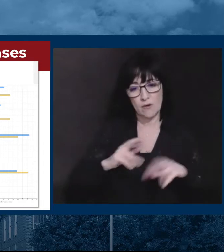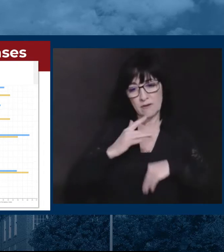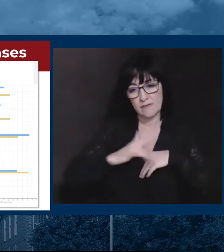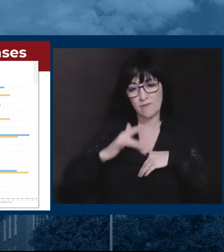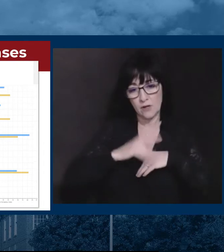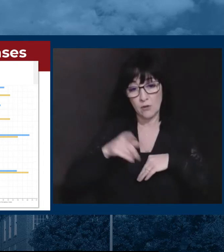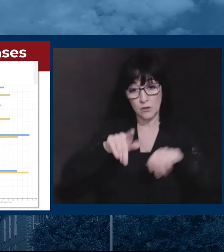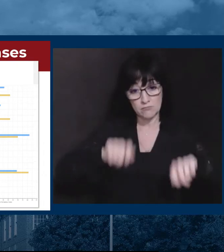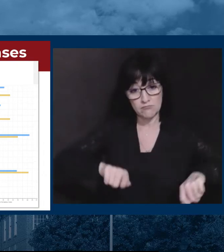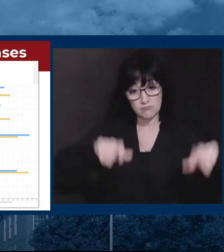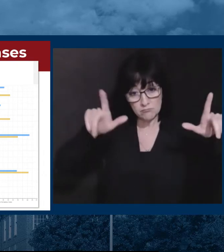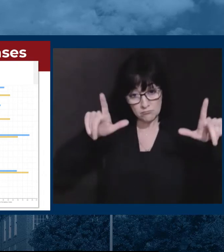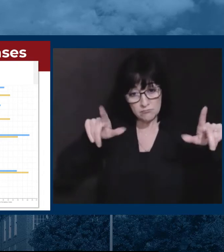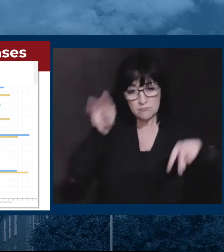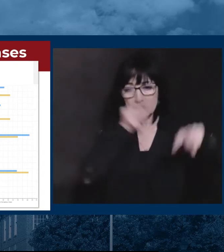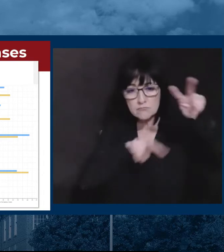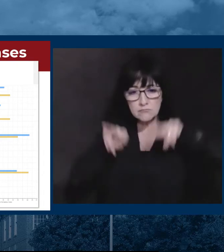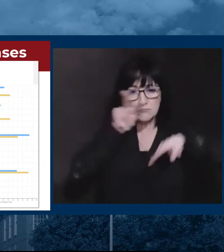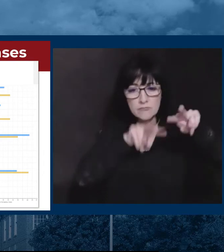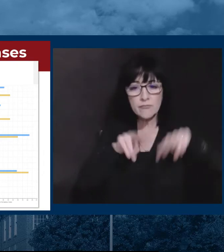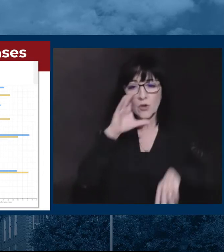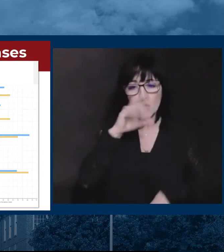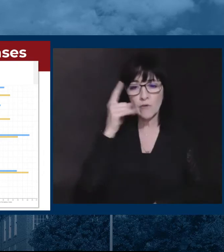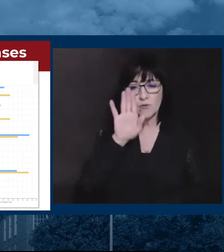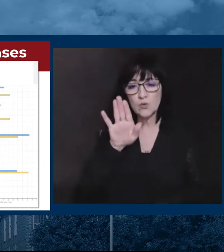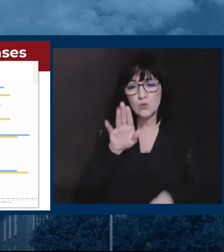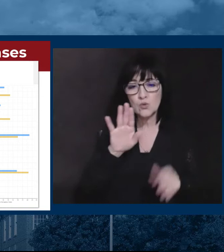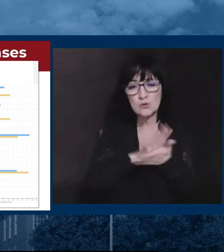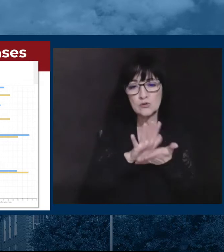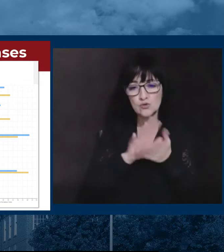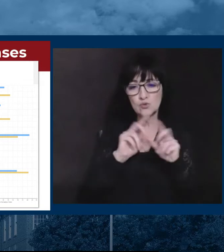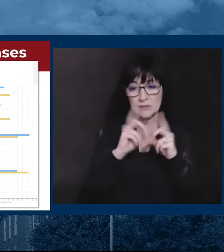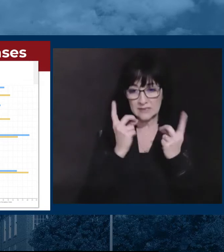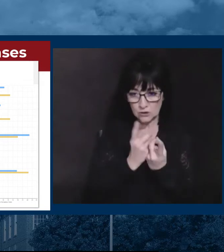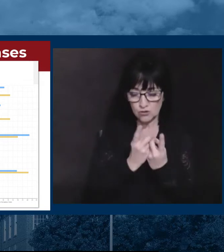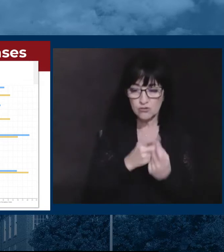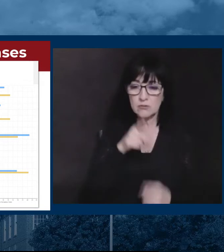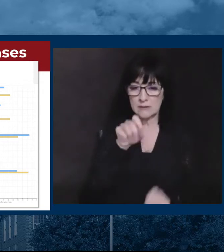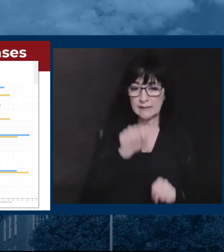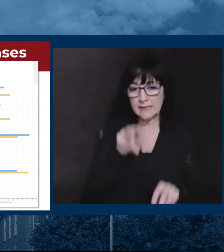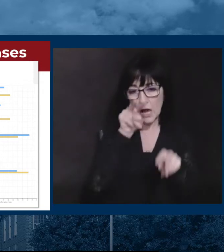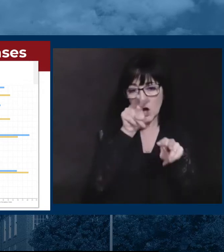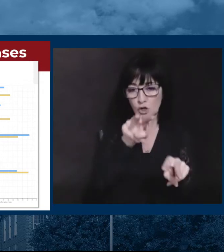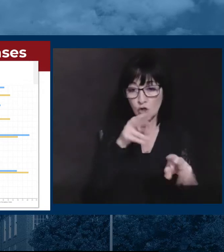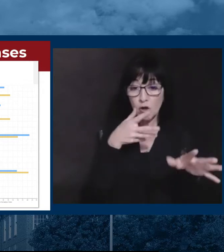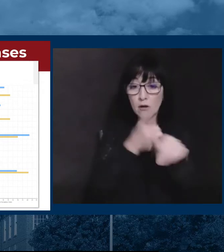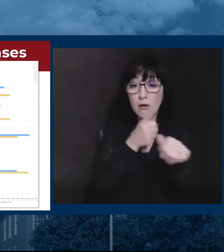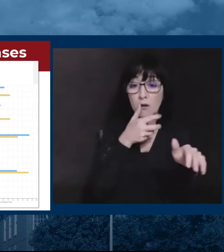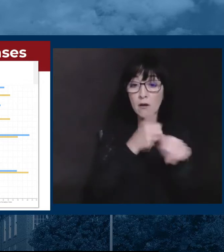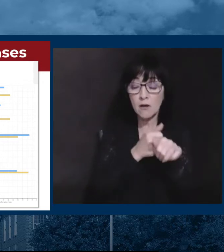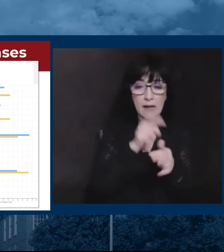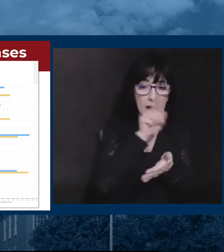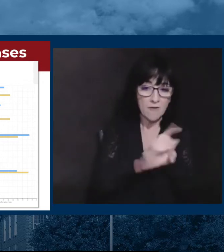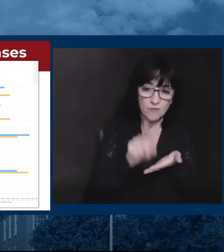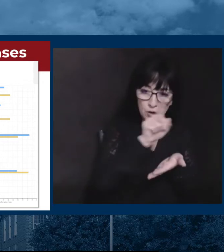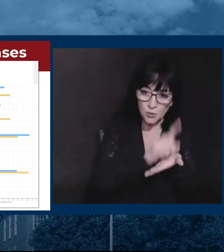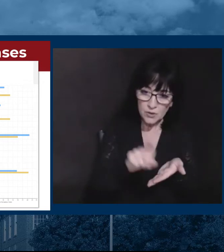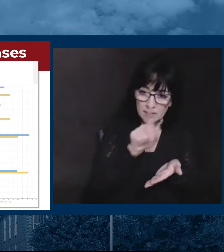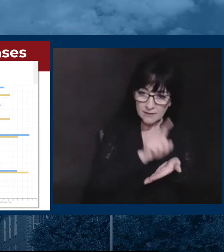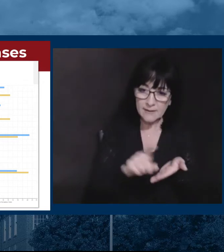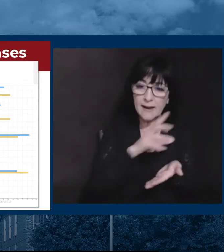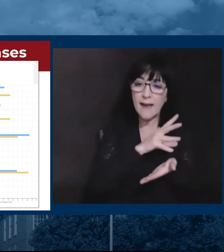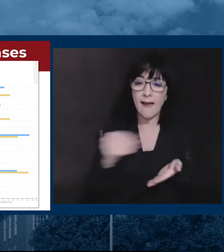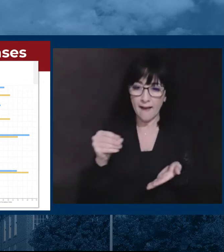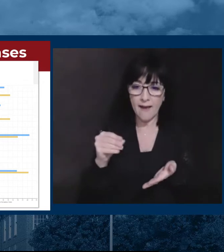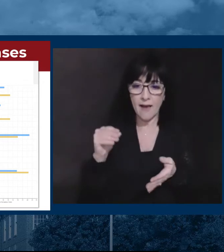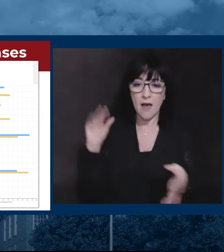district weekly and cumulatively for students and for staff. You'll see tables on the left-hand side,